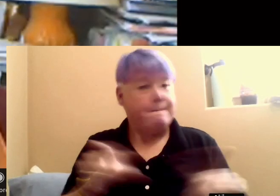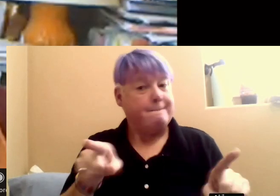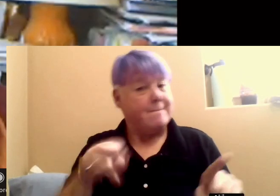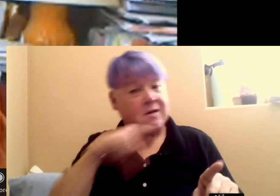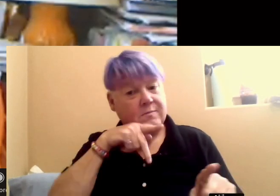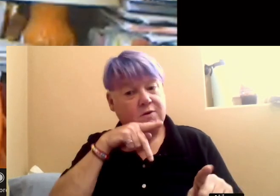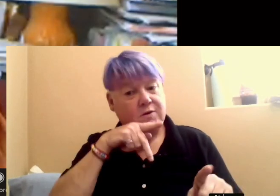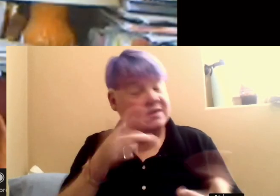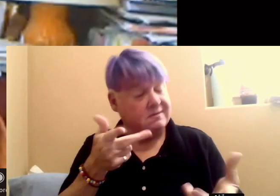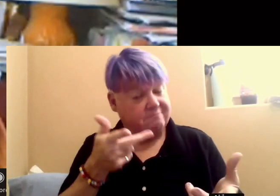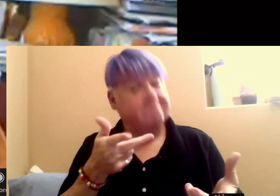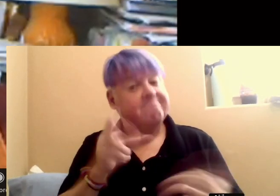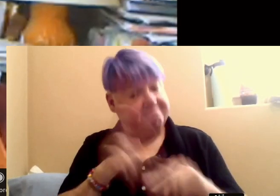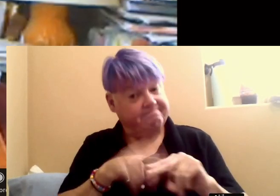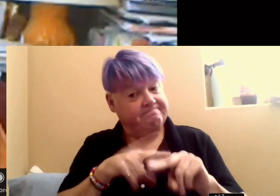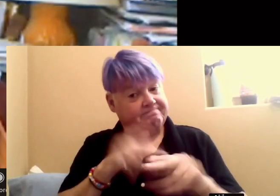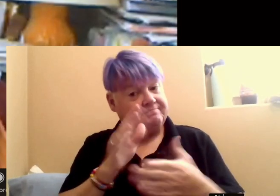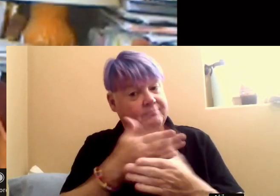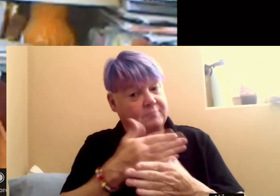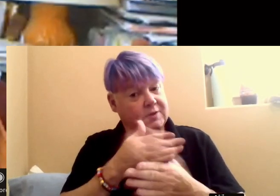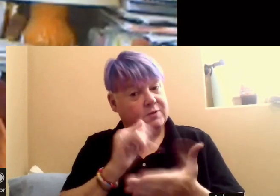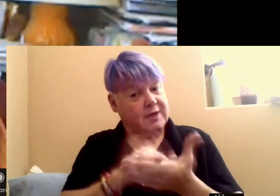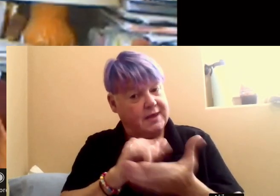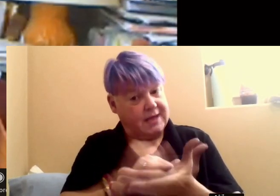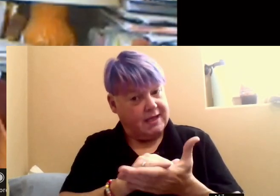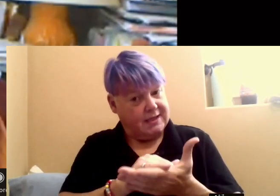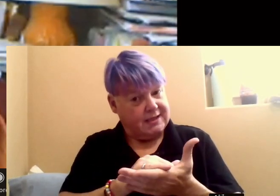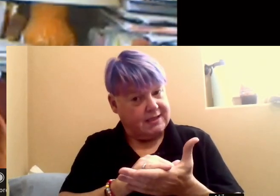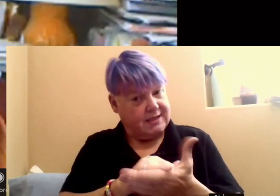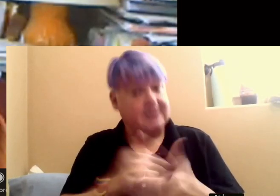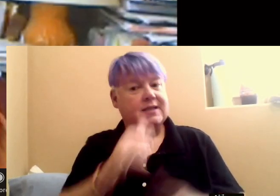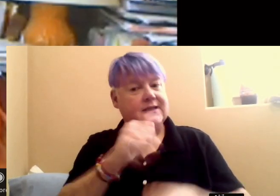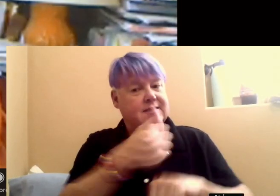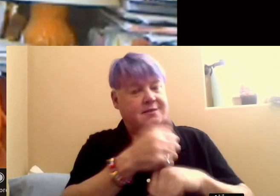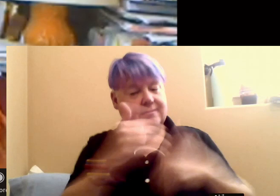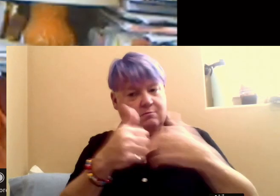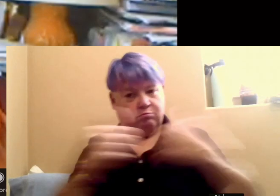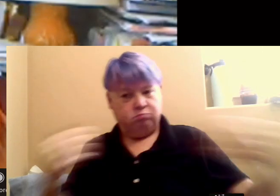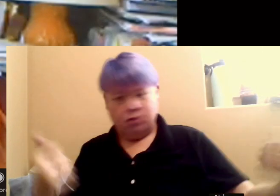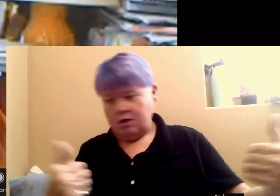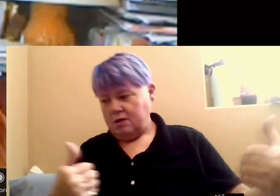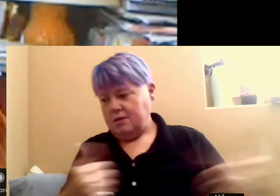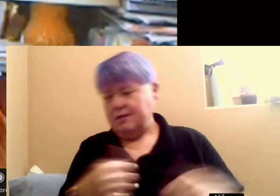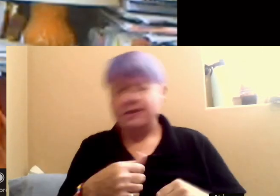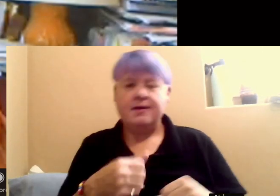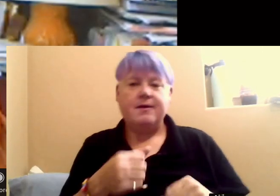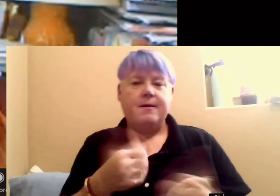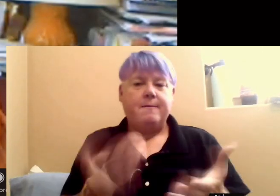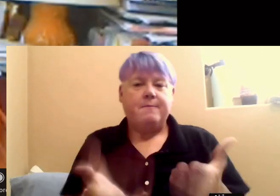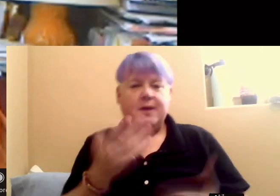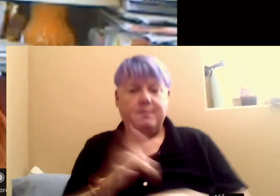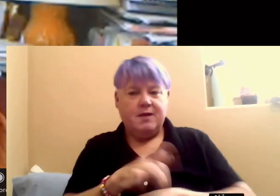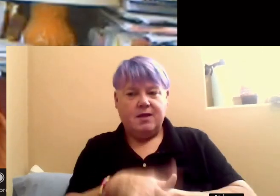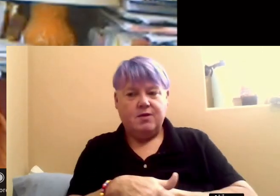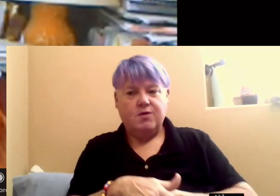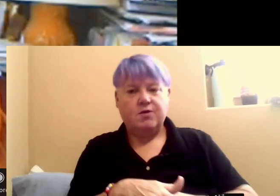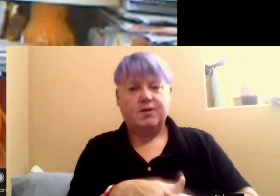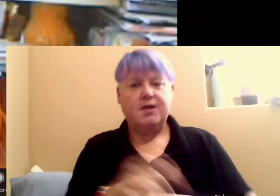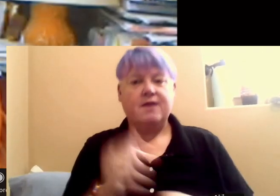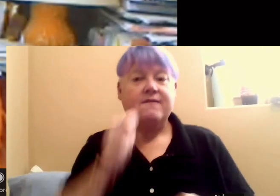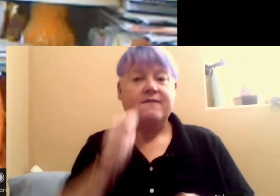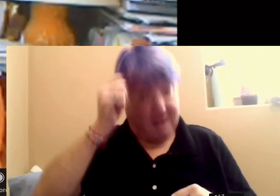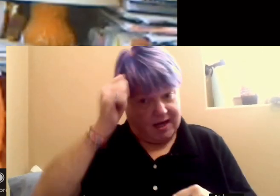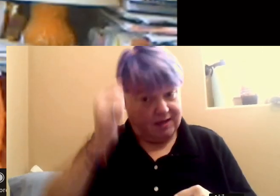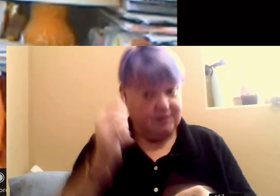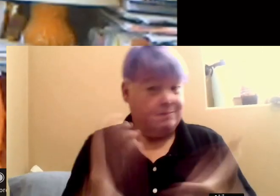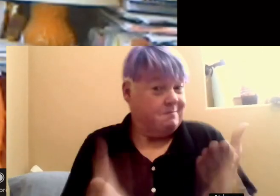distinguish between college life and reality, and that set her apart. Maybe she was an early adopter of adulthood, or maybe she was a